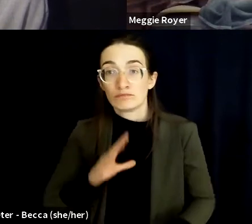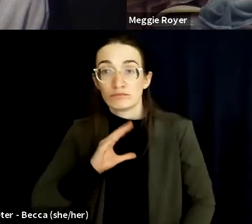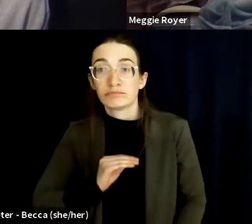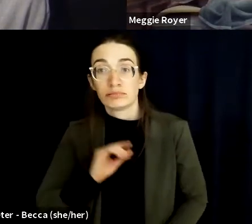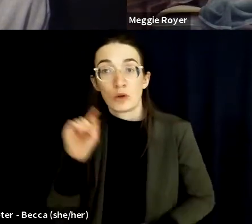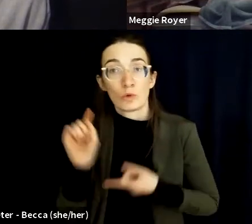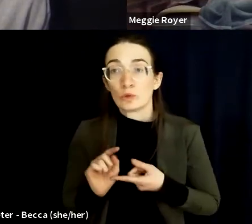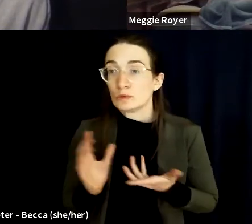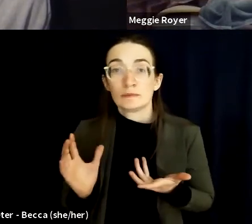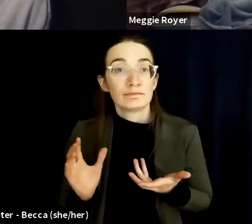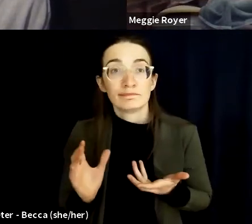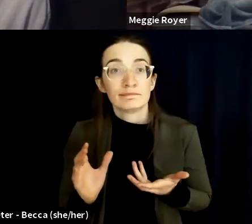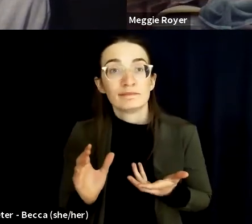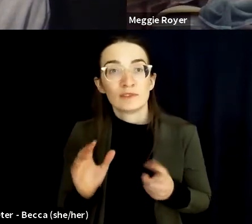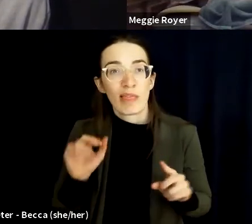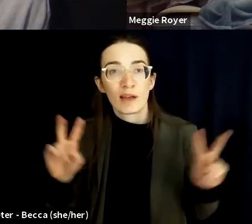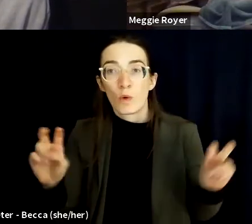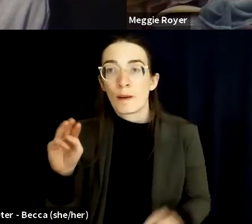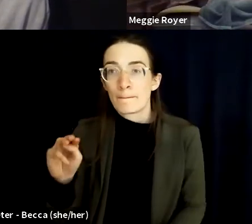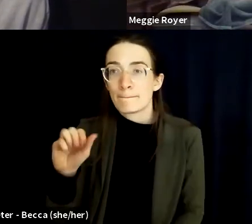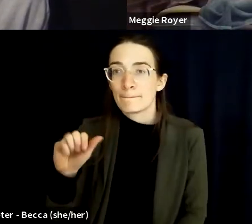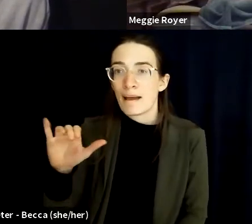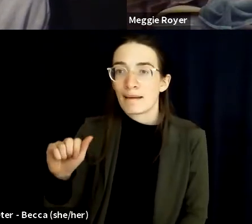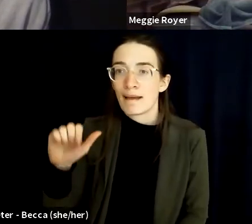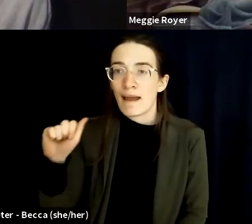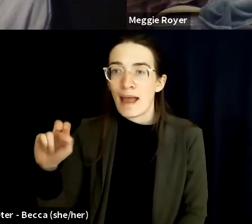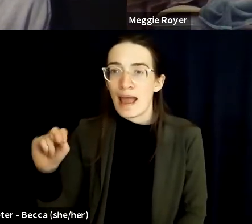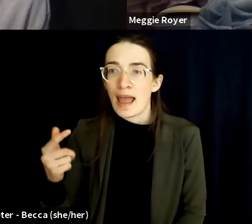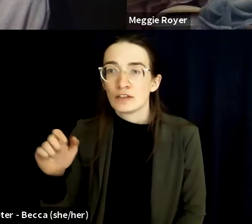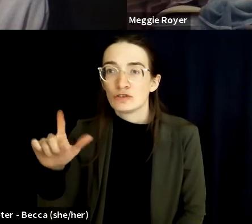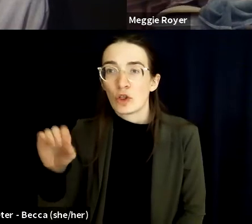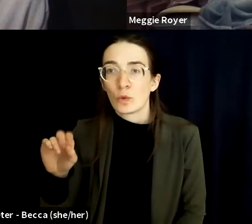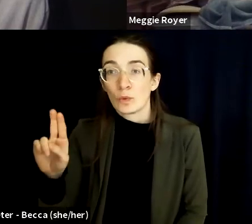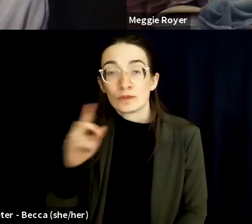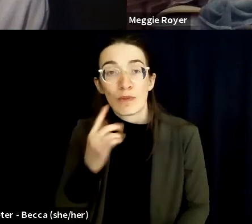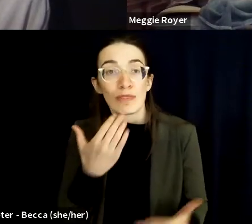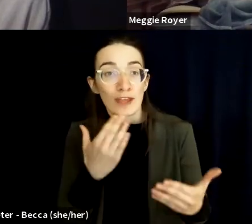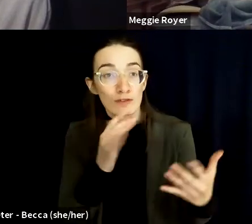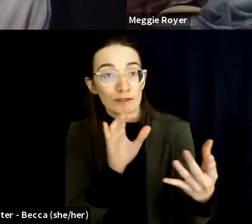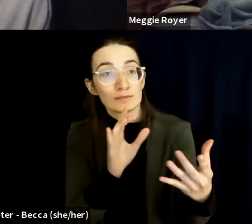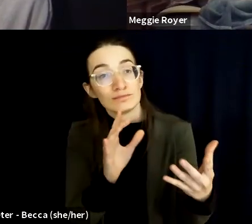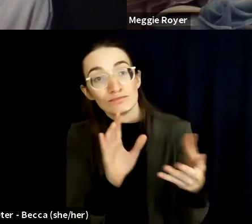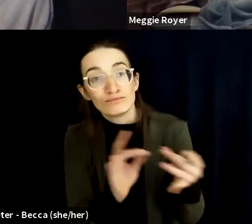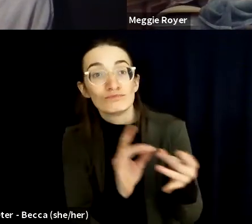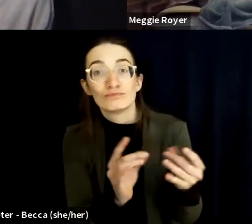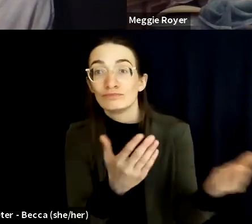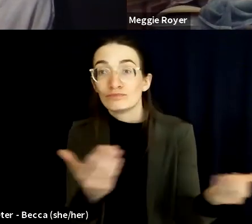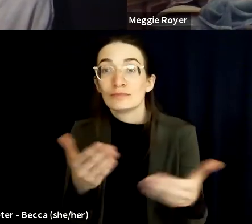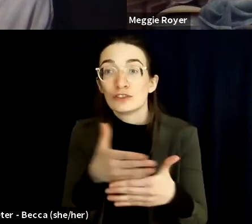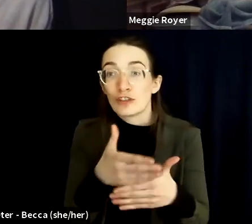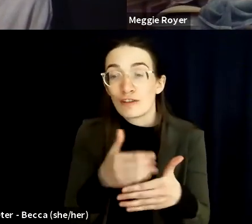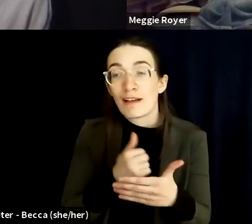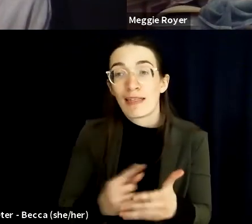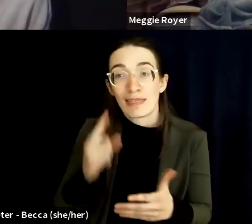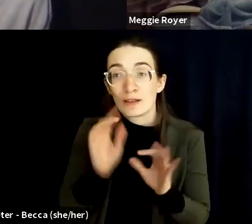much to everyone who shared. I think that really speaks to the power of self-compassion and being gentle with yourself, being kind